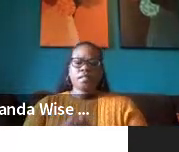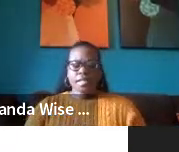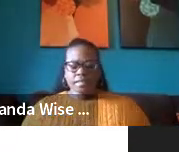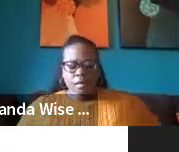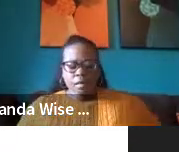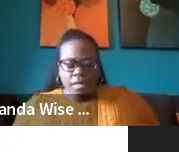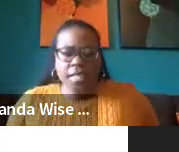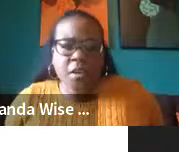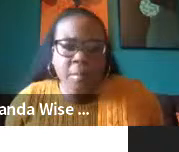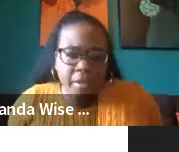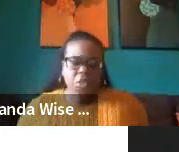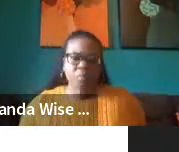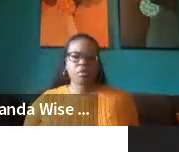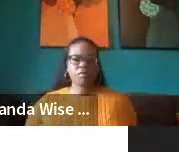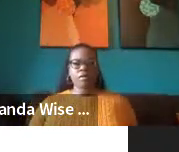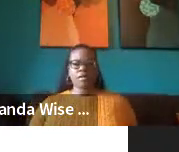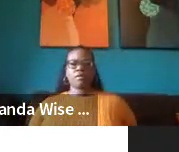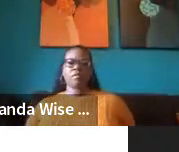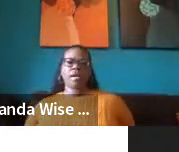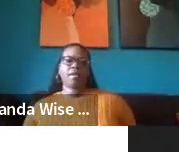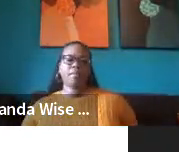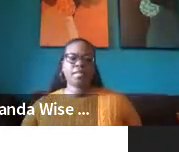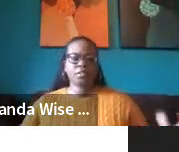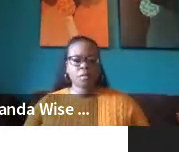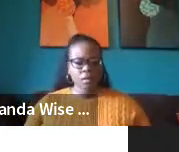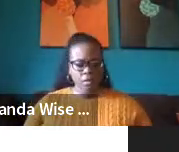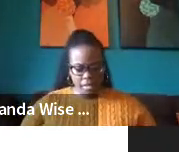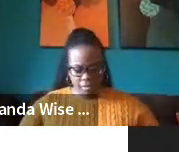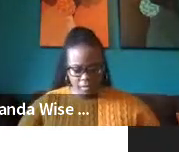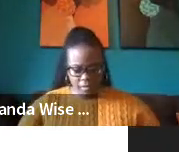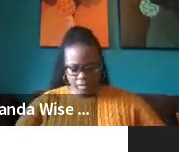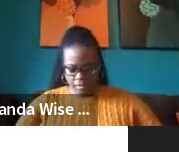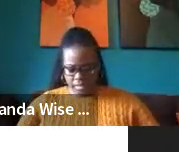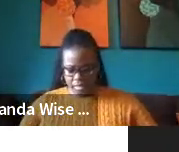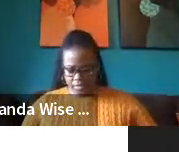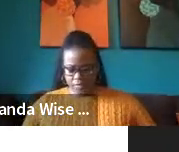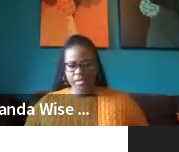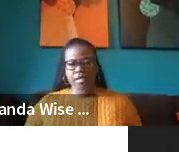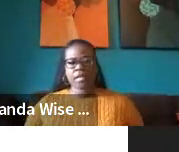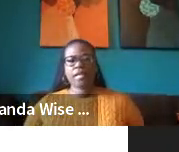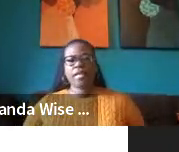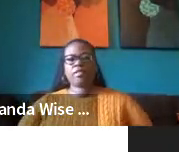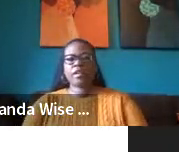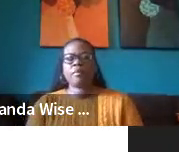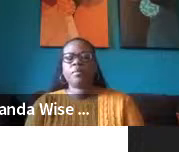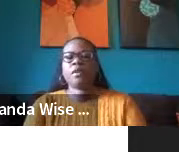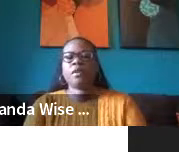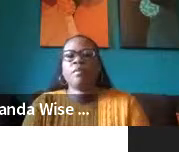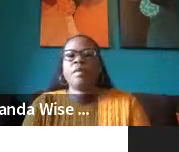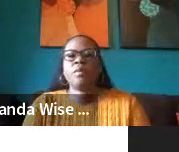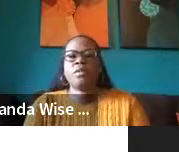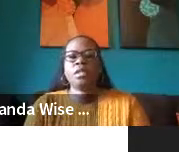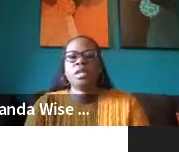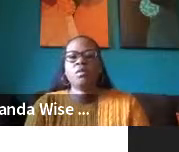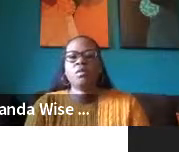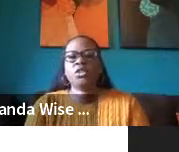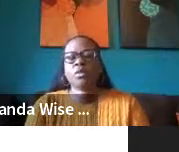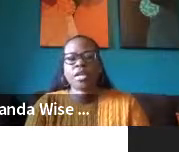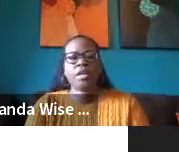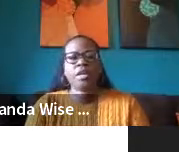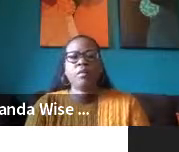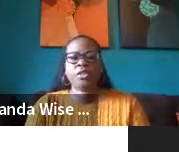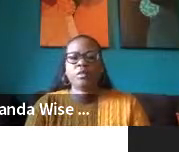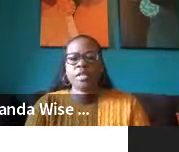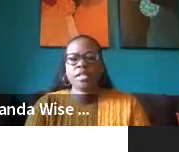And so the next thing I wanted to talk about is your portfolio, right? Because you all are in the science arena. It's very important for people to know what